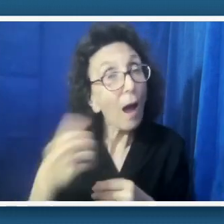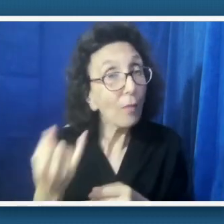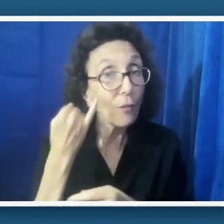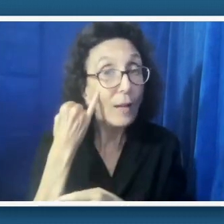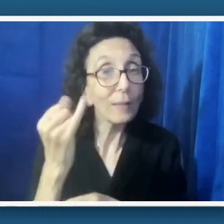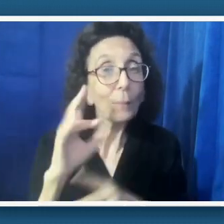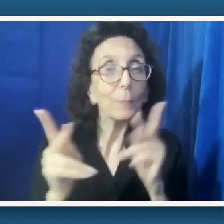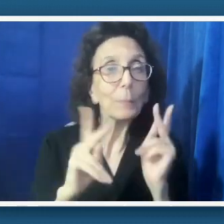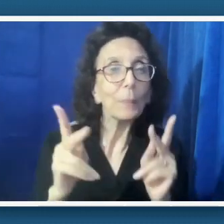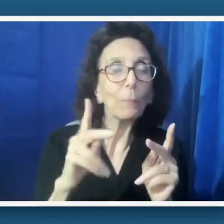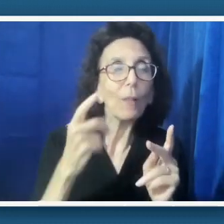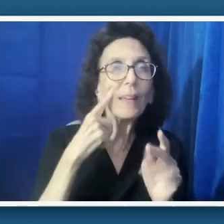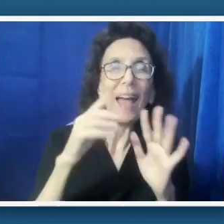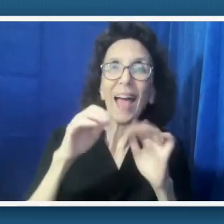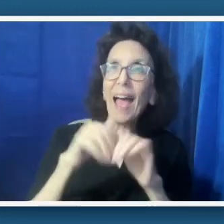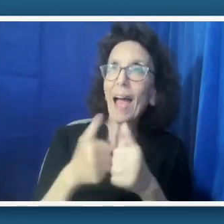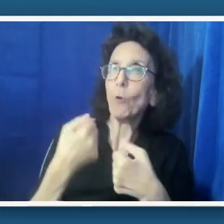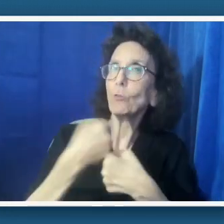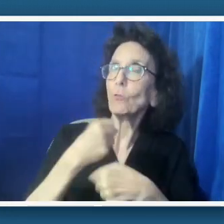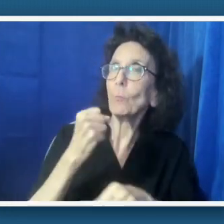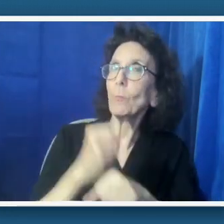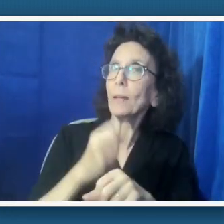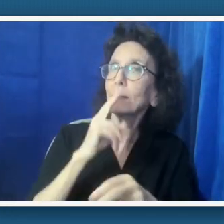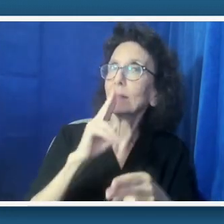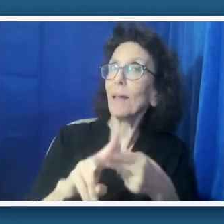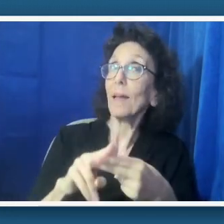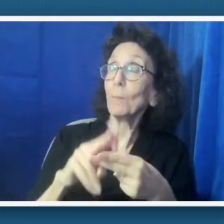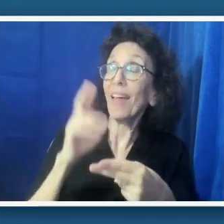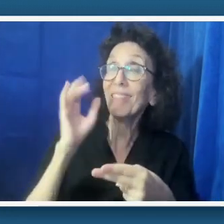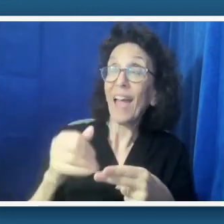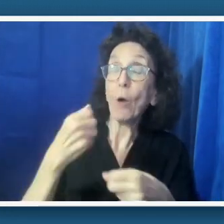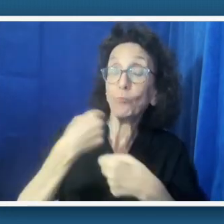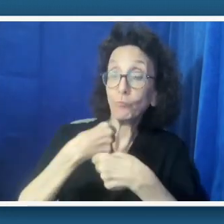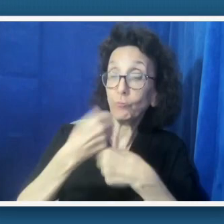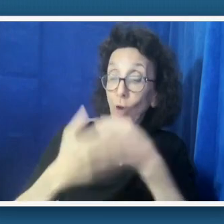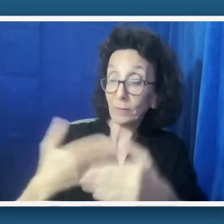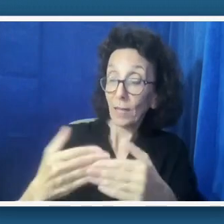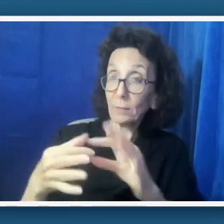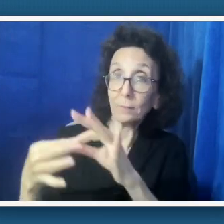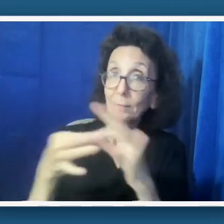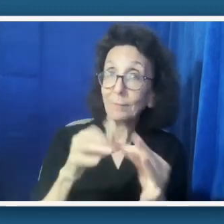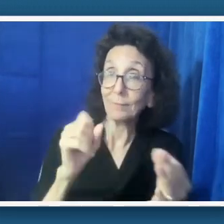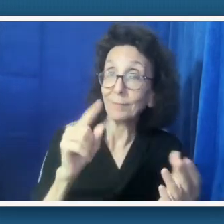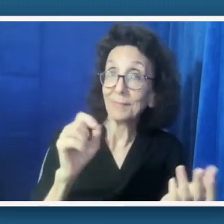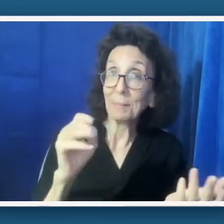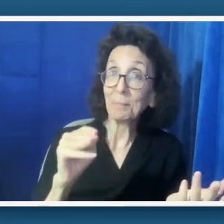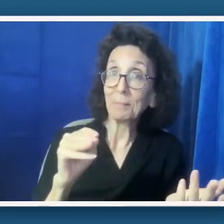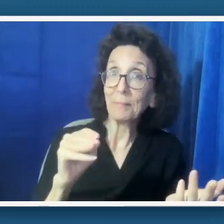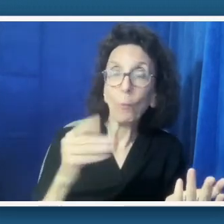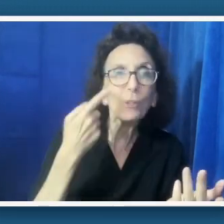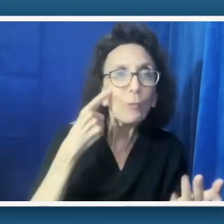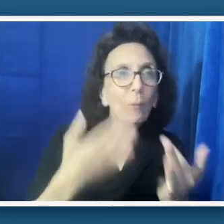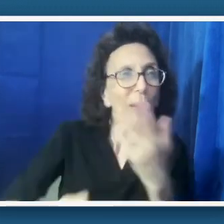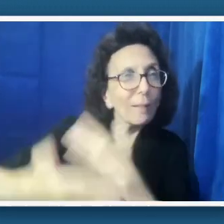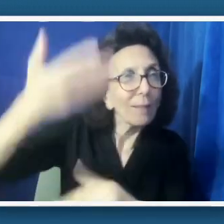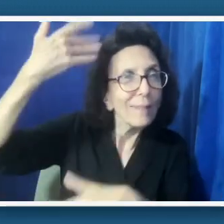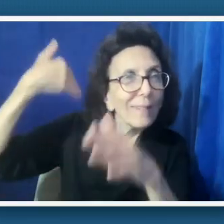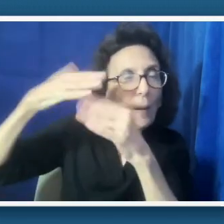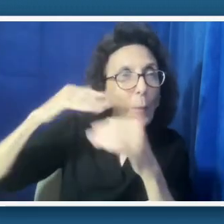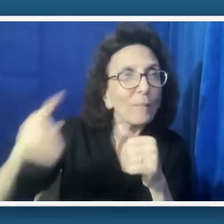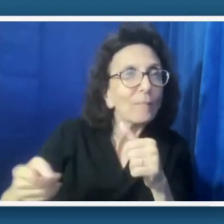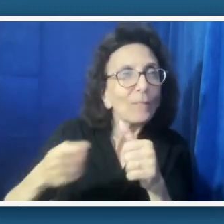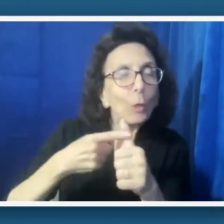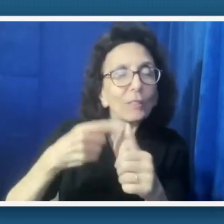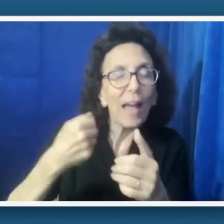concept of stamp production and how that ties into STEM. So, depending on when stamps were produced, particularly earlier on when they were etchings that